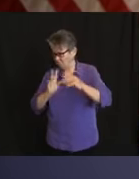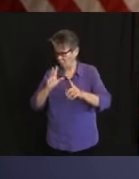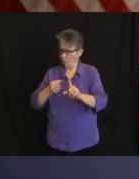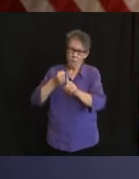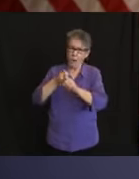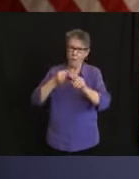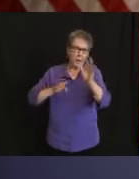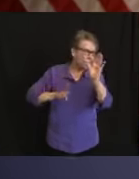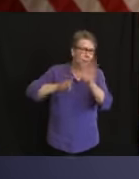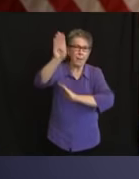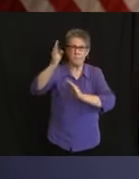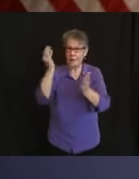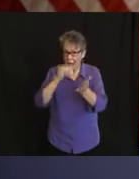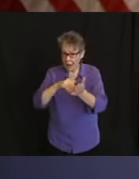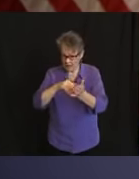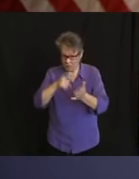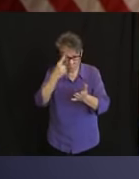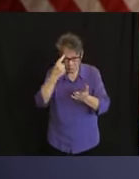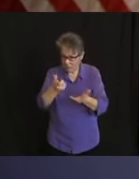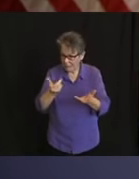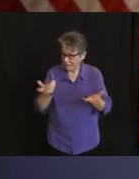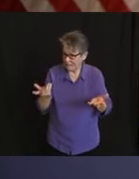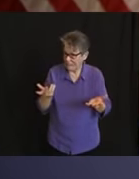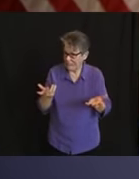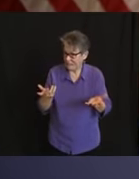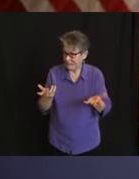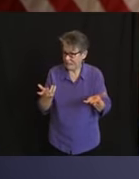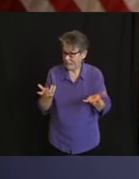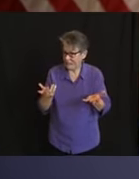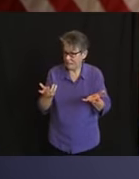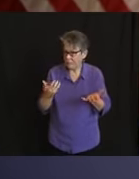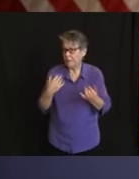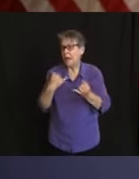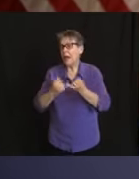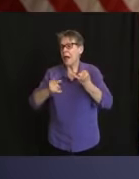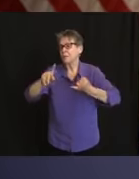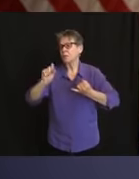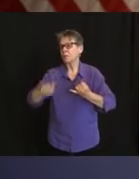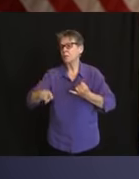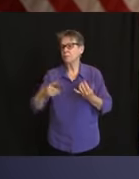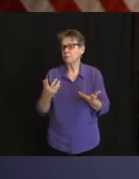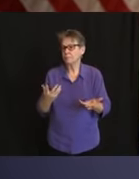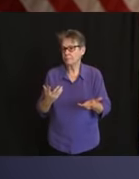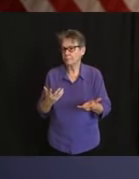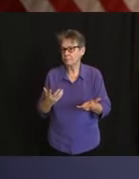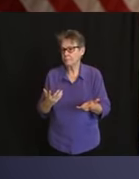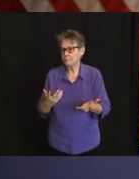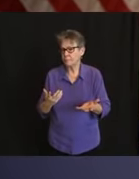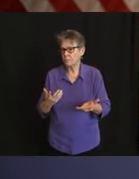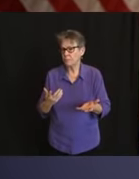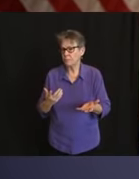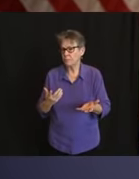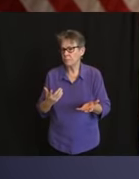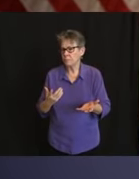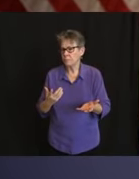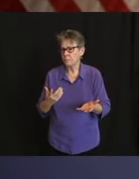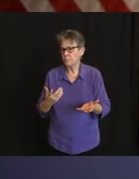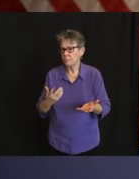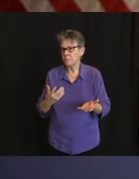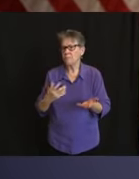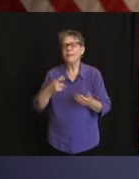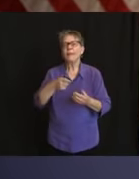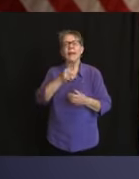Any further comments that you'd like to make with regard to the President's position on this, and why you feel